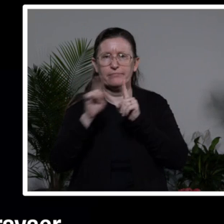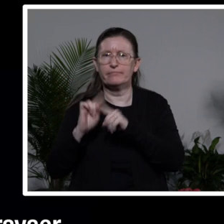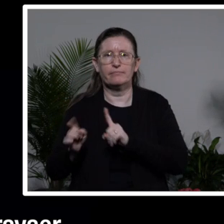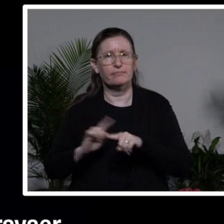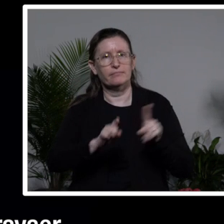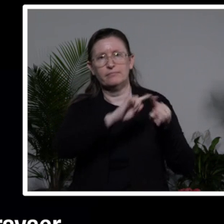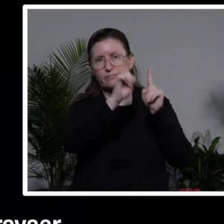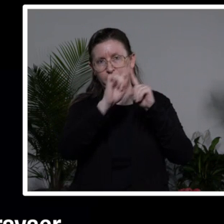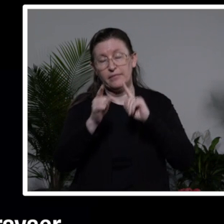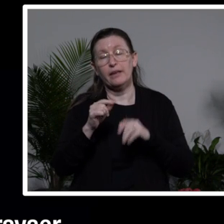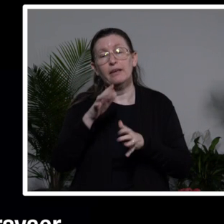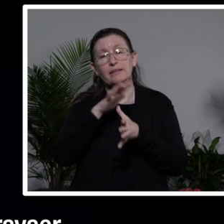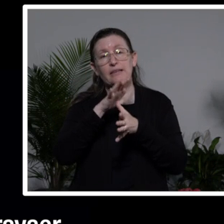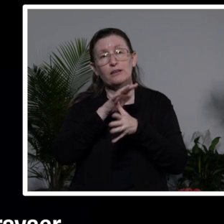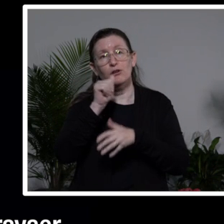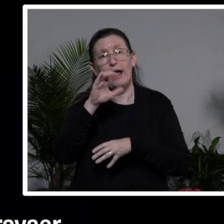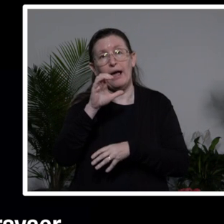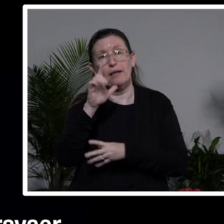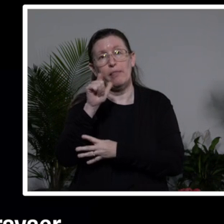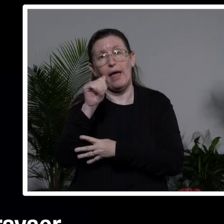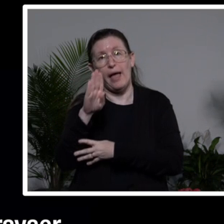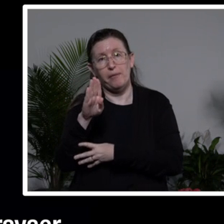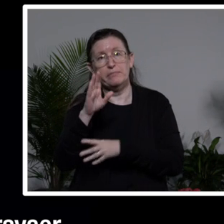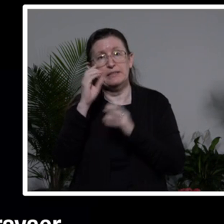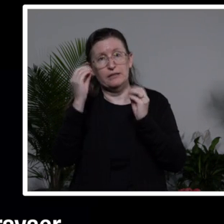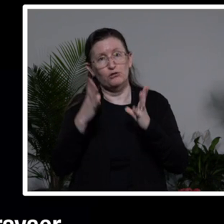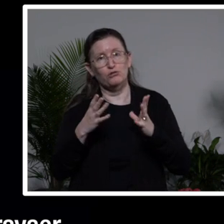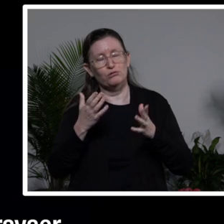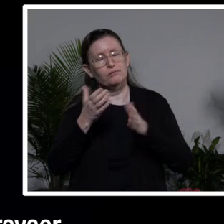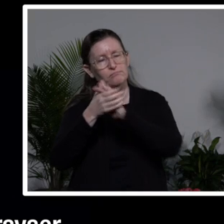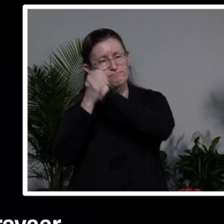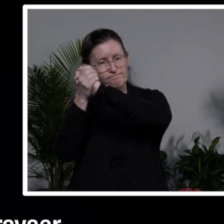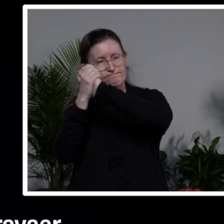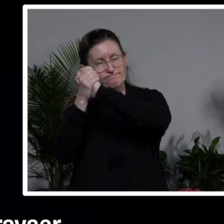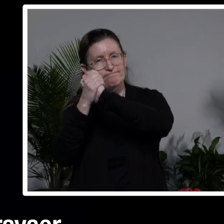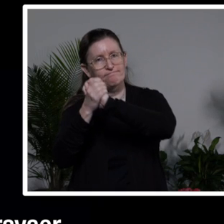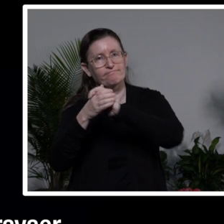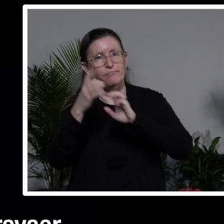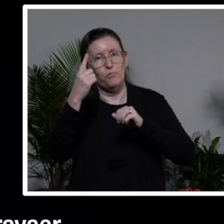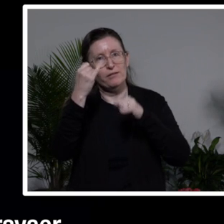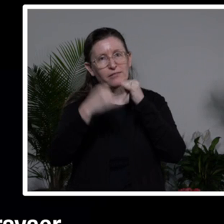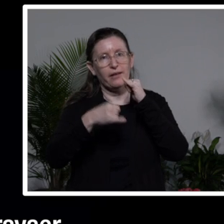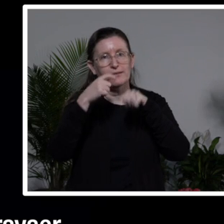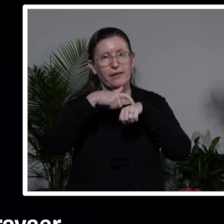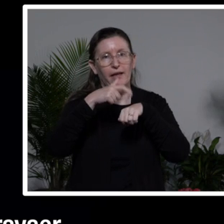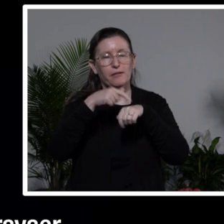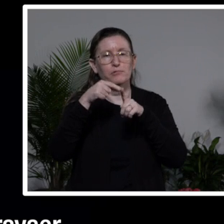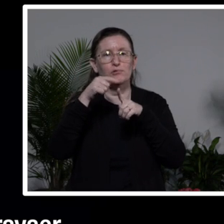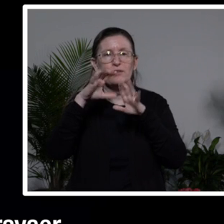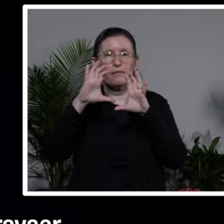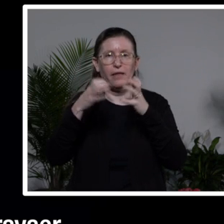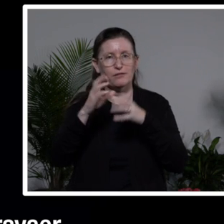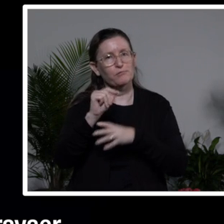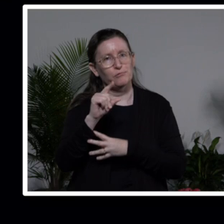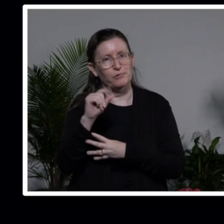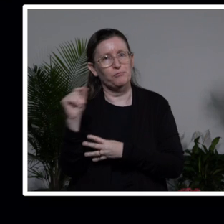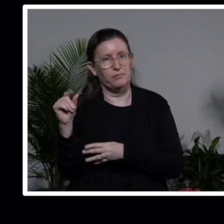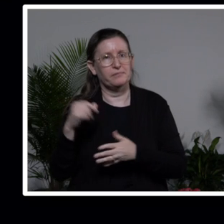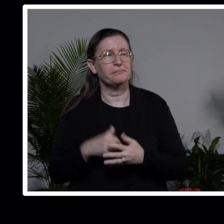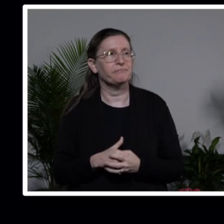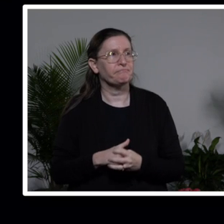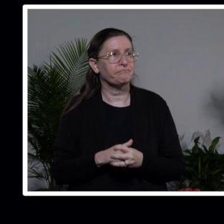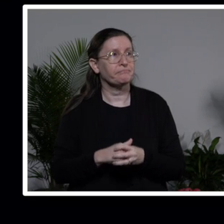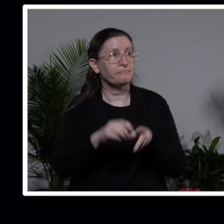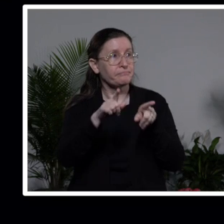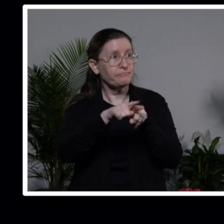senior ACLAP teachers extend their congratulations and good luck one final time to the members of the class of 2020. I